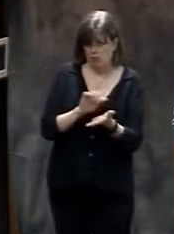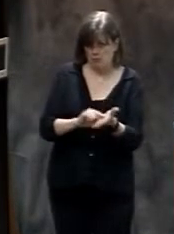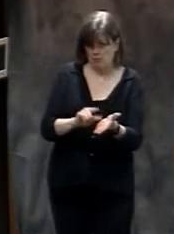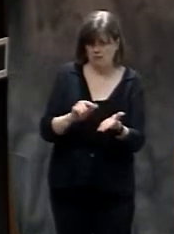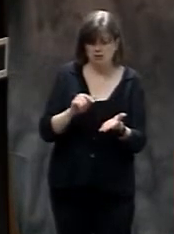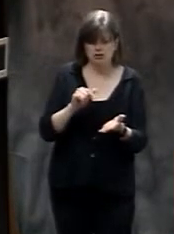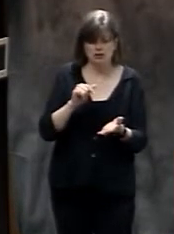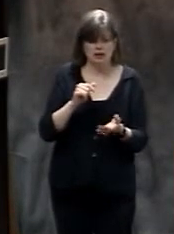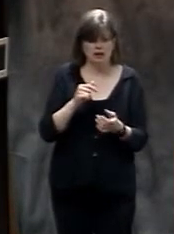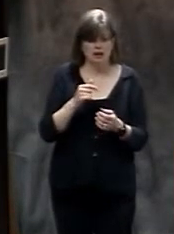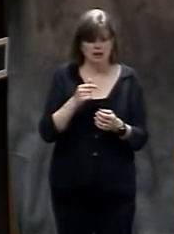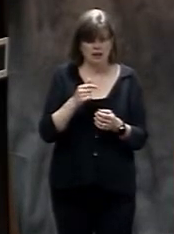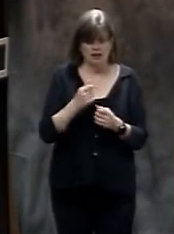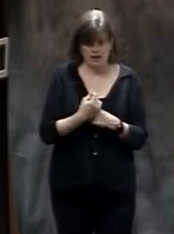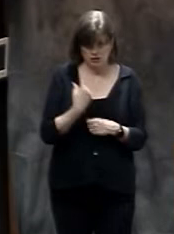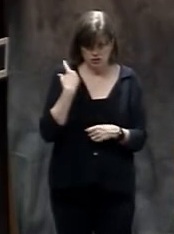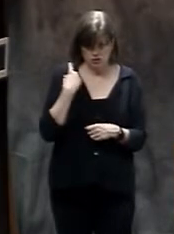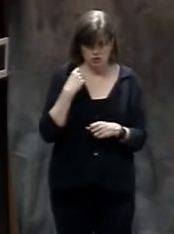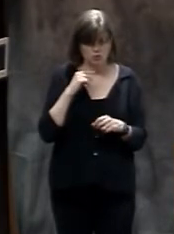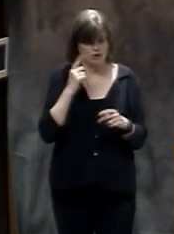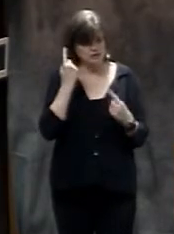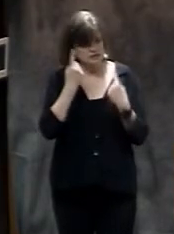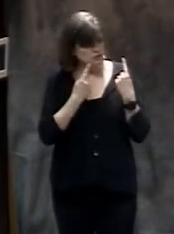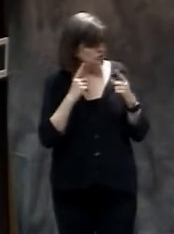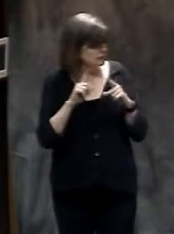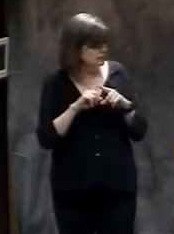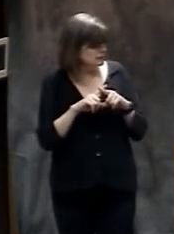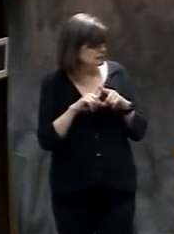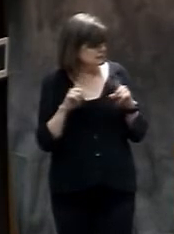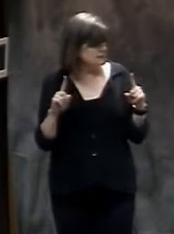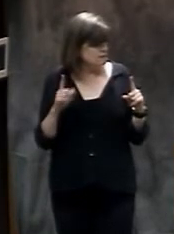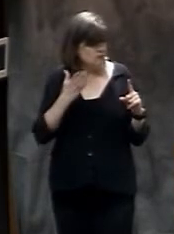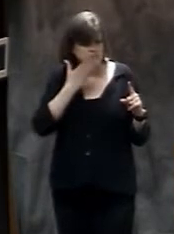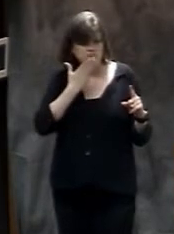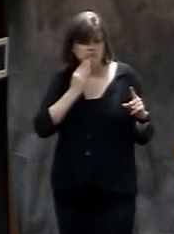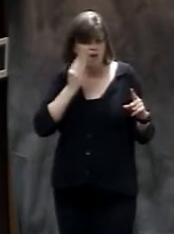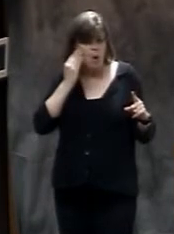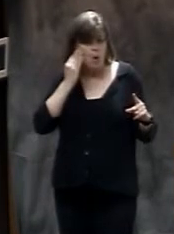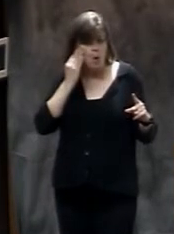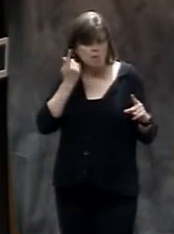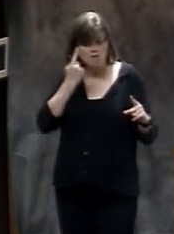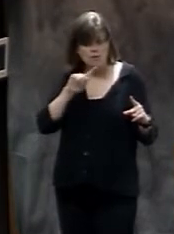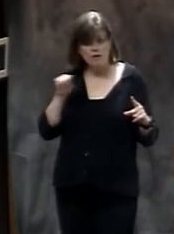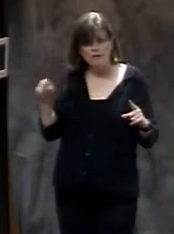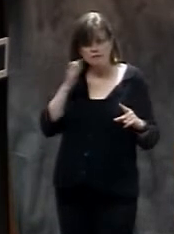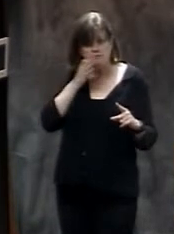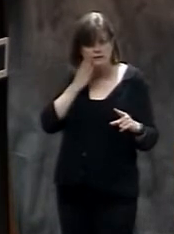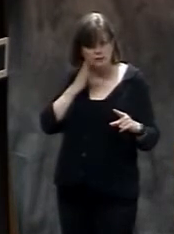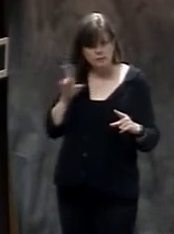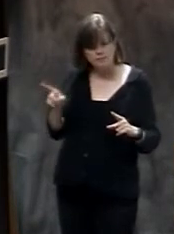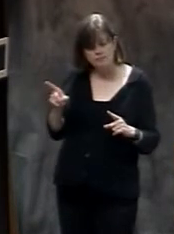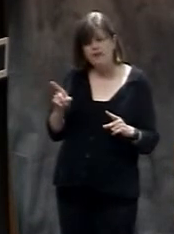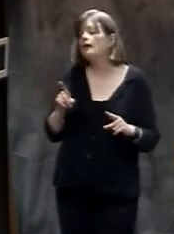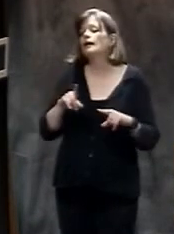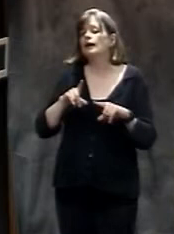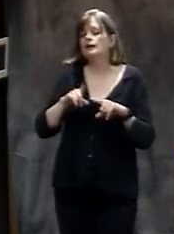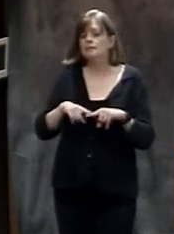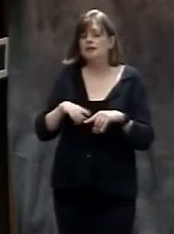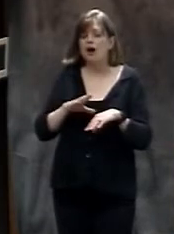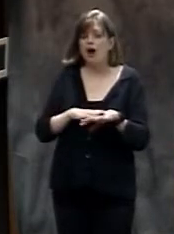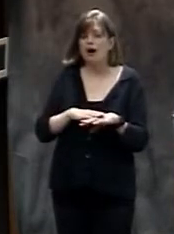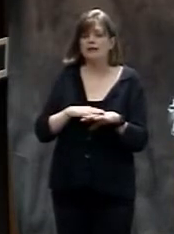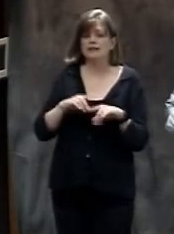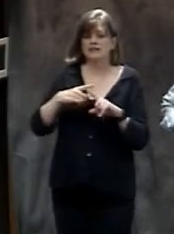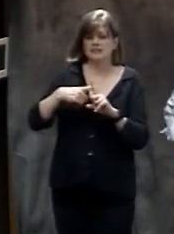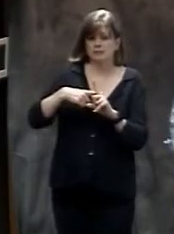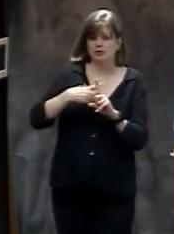at different suitability areas for this mosquito. It's simply based on temperature and precipitation thresholds. It's what